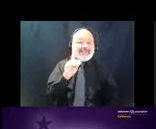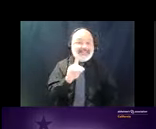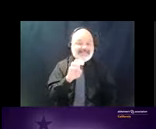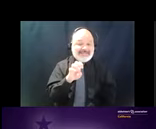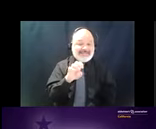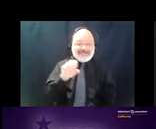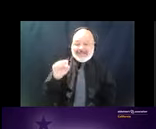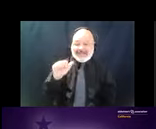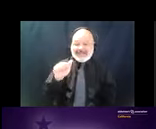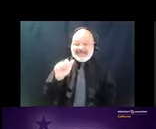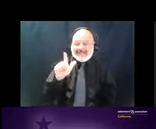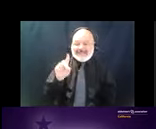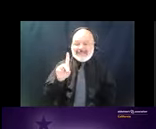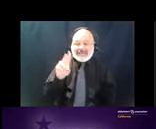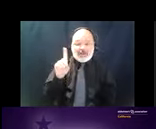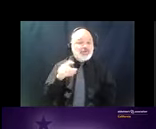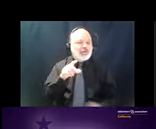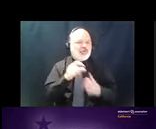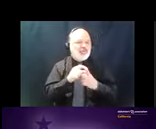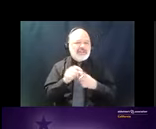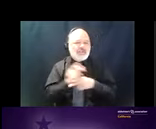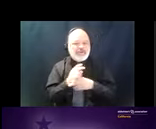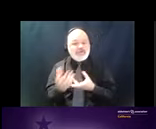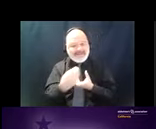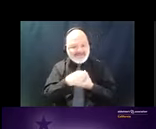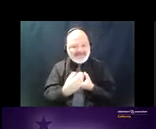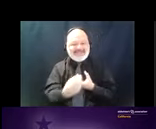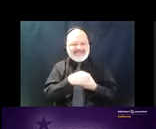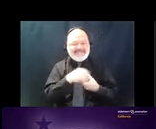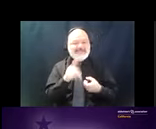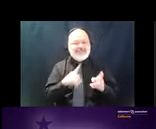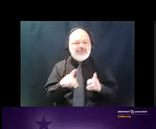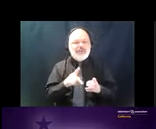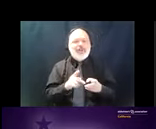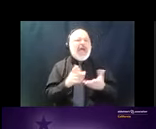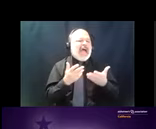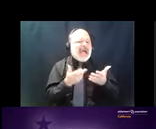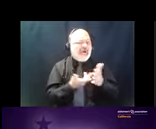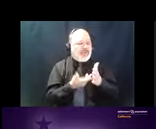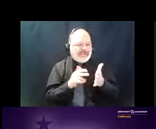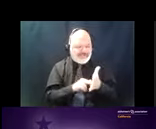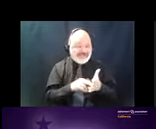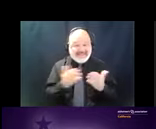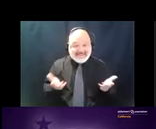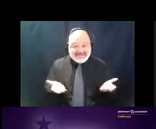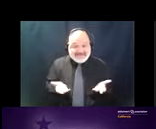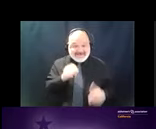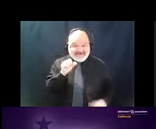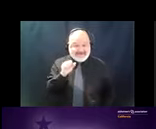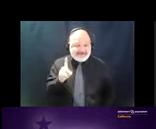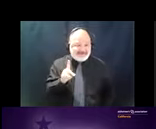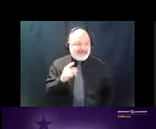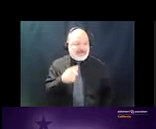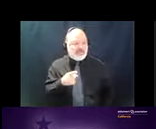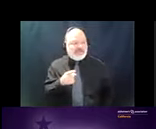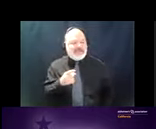that we use to engage the promotoras and define promotoras. So what we try to do here in San Diego, and we have had key